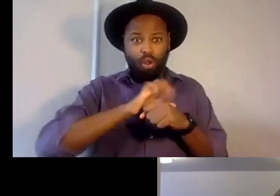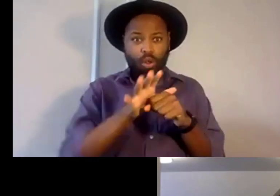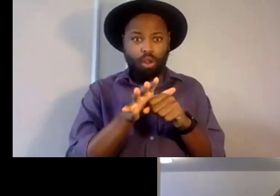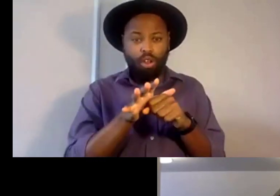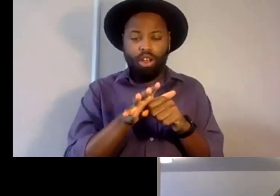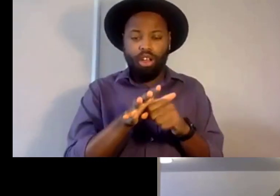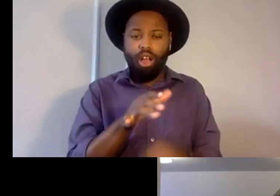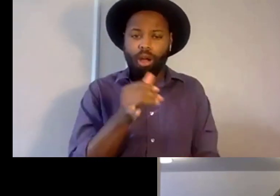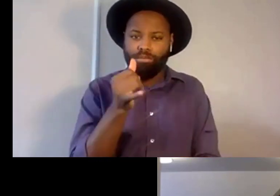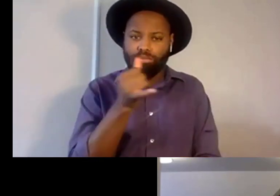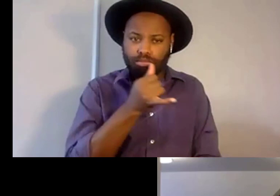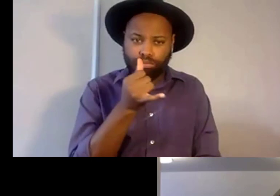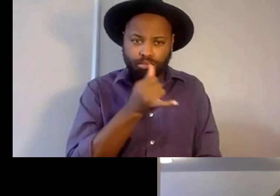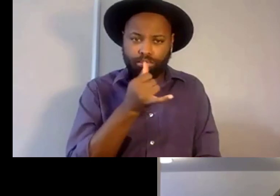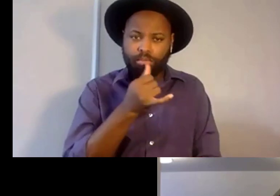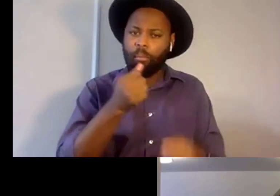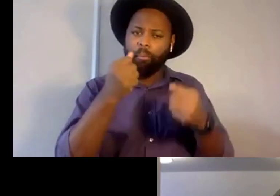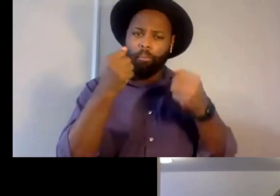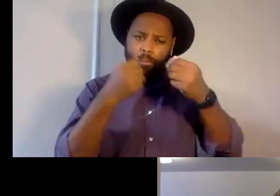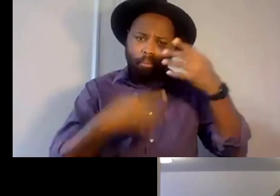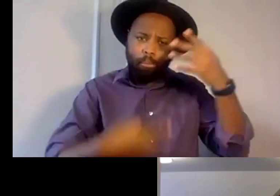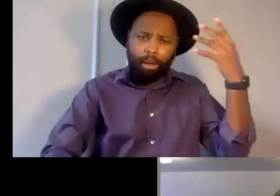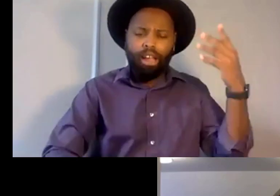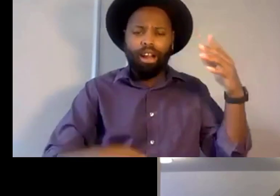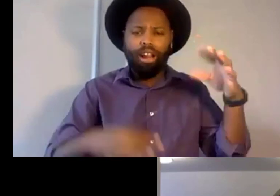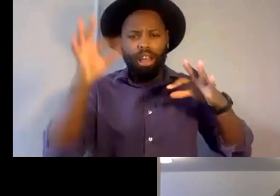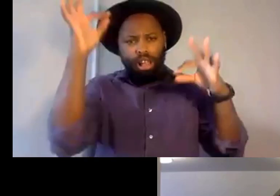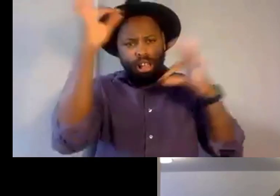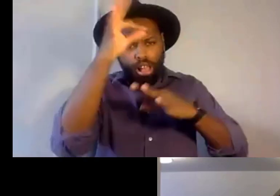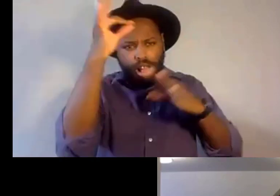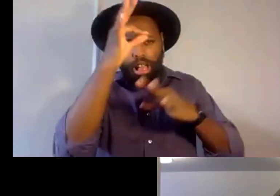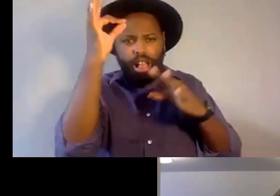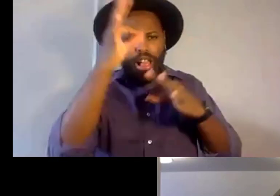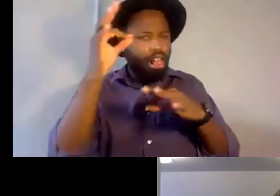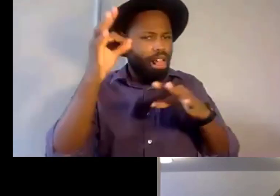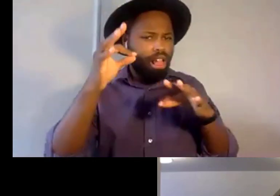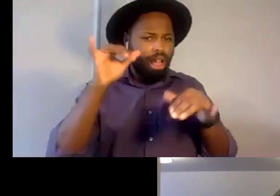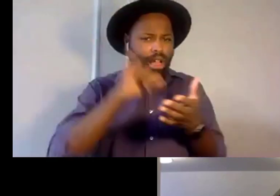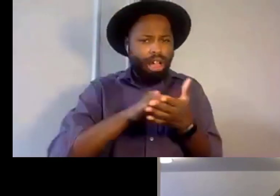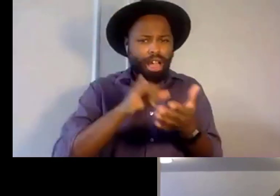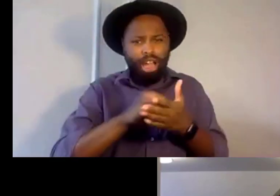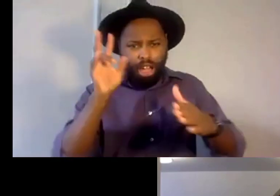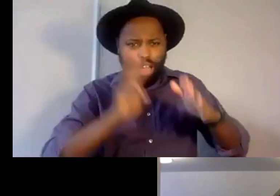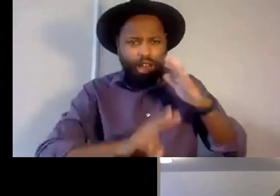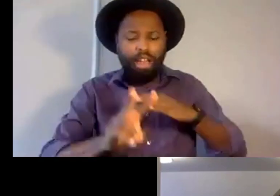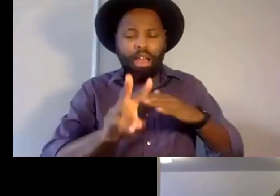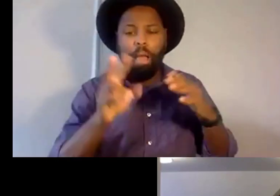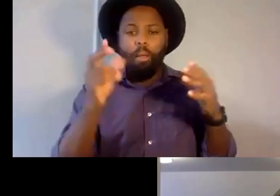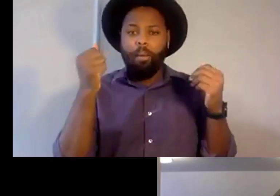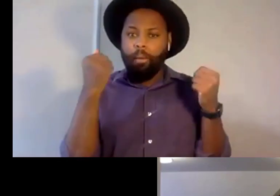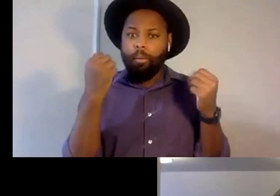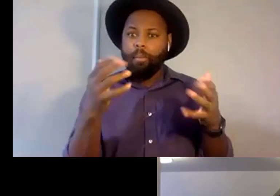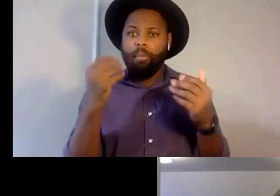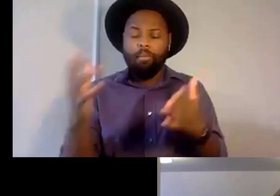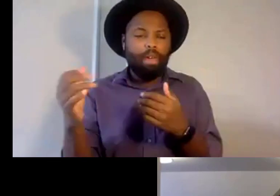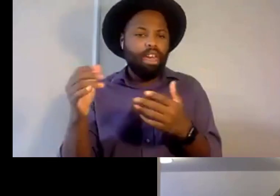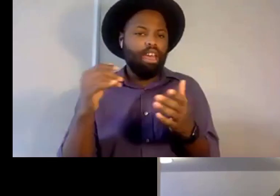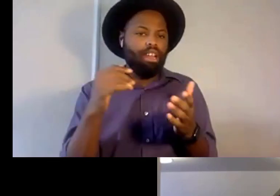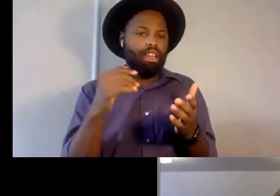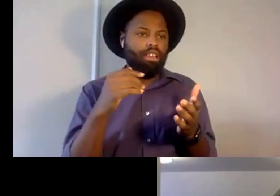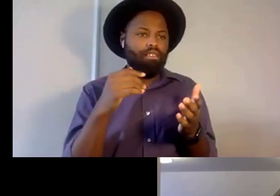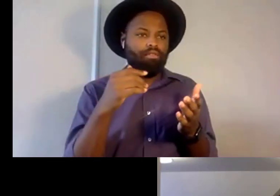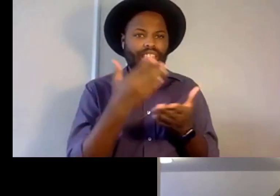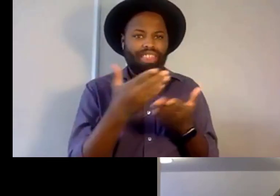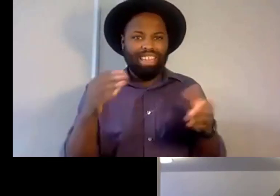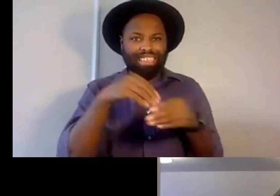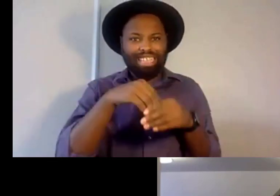there's so much that's uncertain. And, there have been so many pieces in the New York Times, for example, on